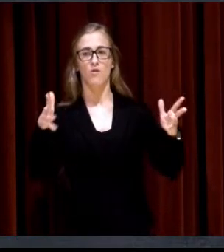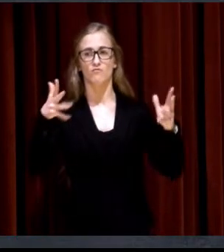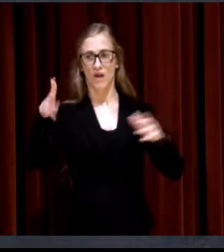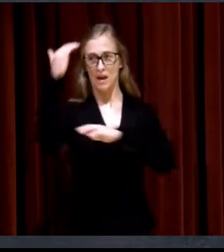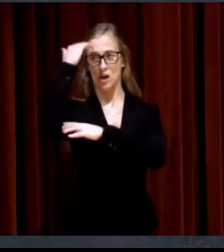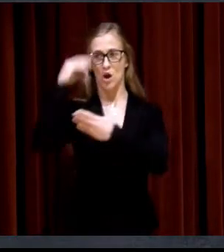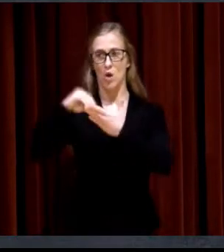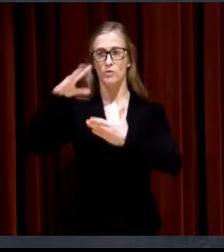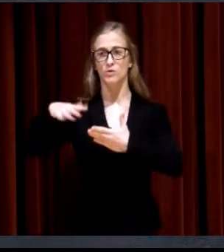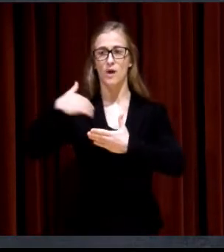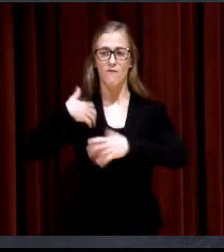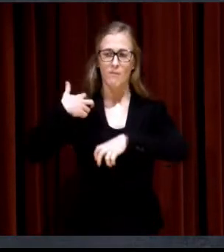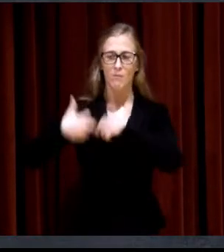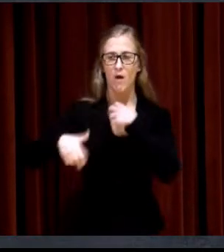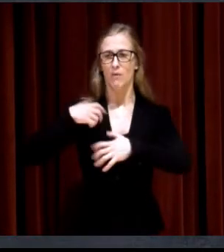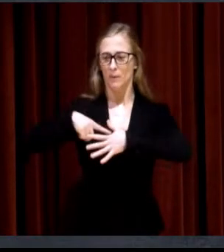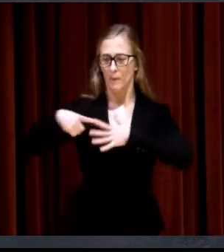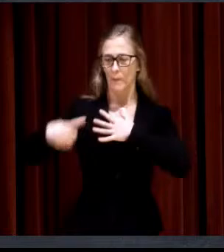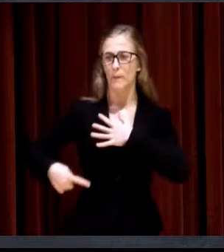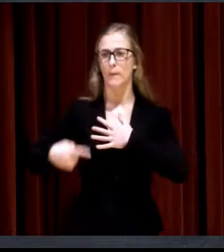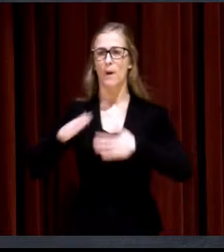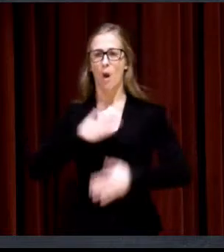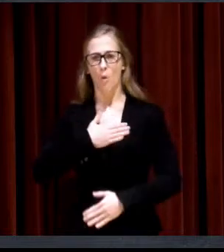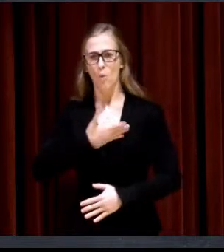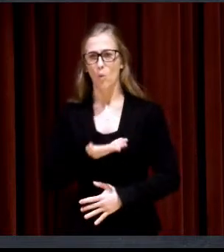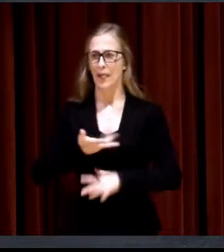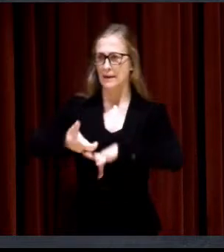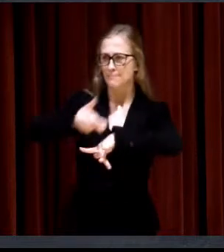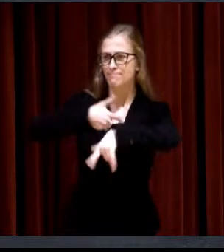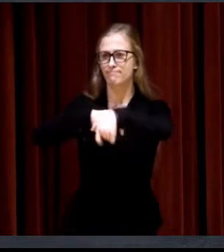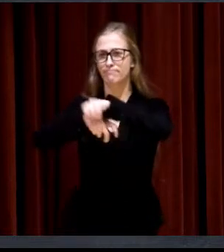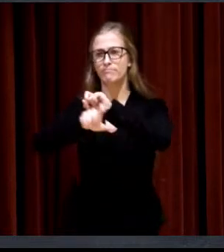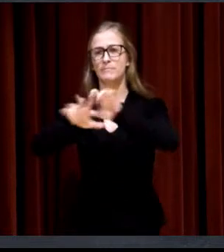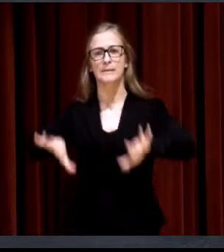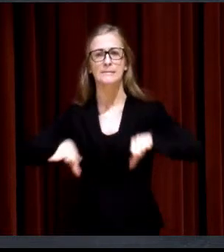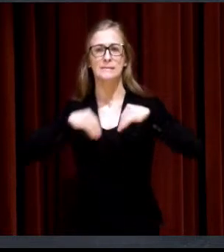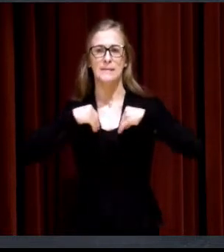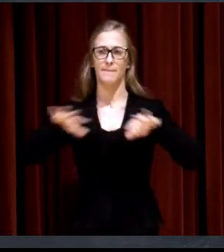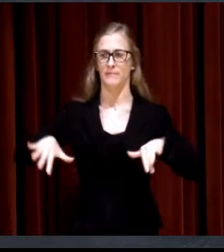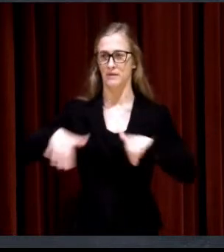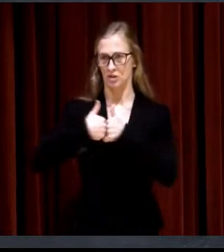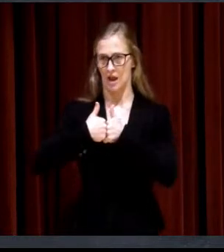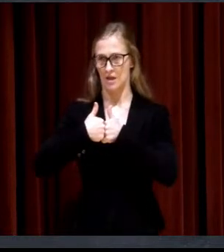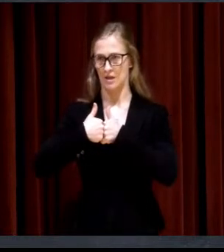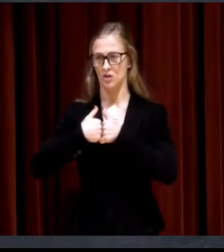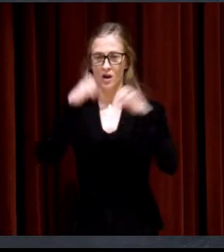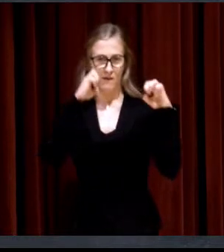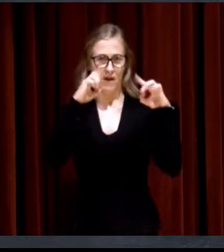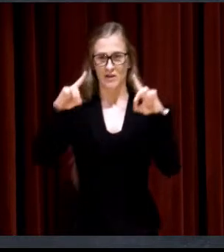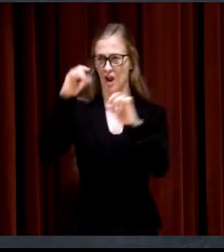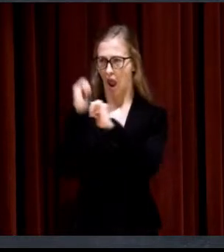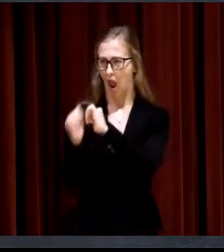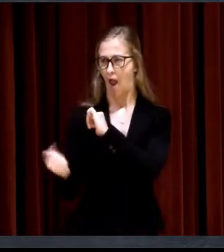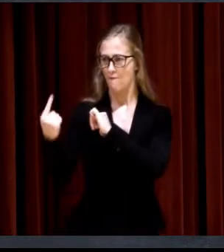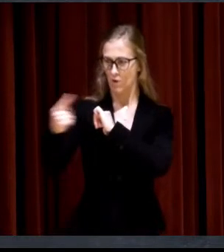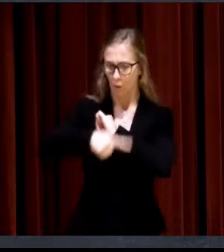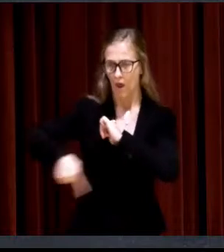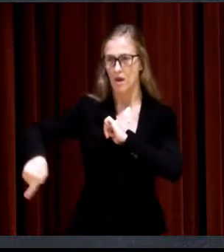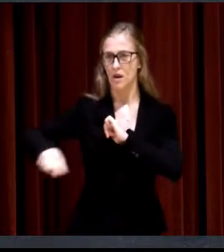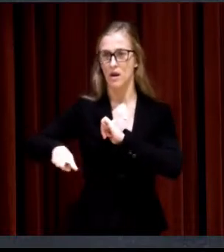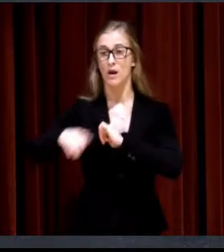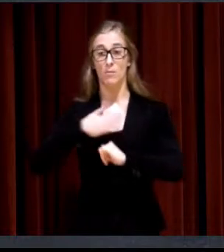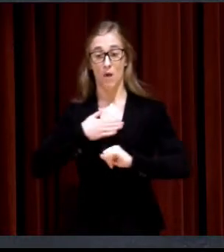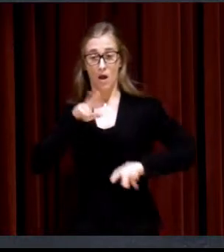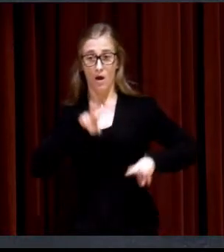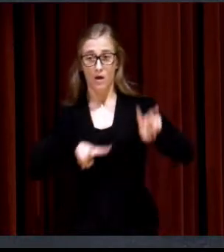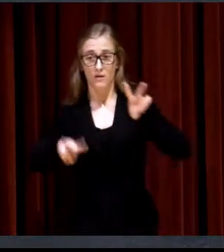students have their issues and are willing to rise to the challenges of educating each and every one of them. In my observation,